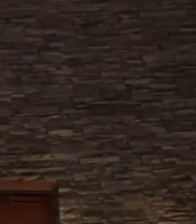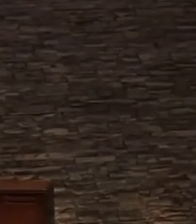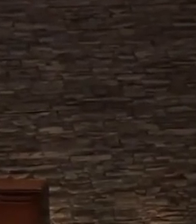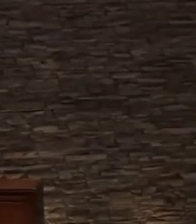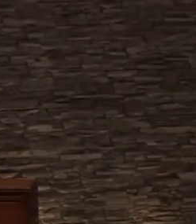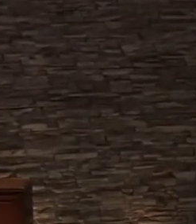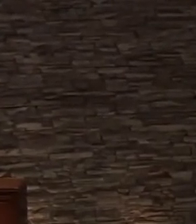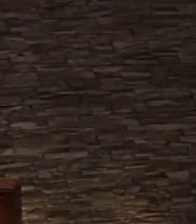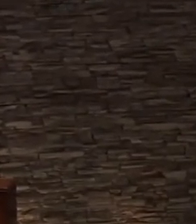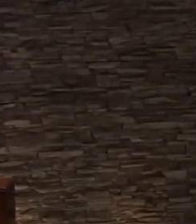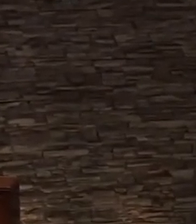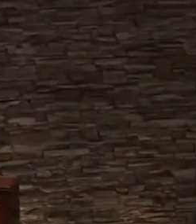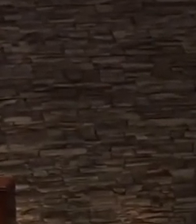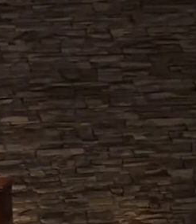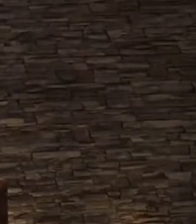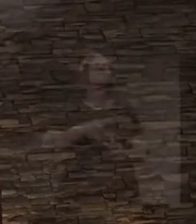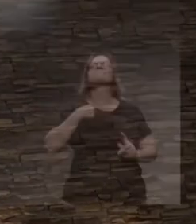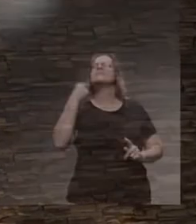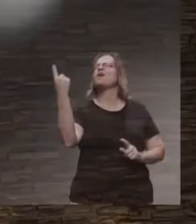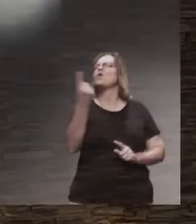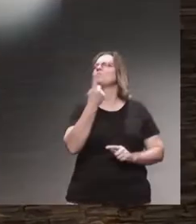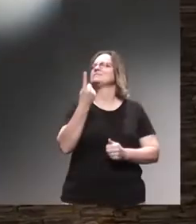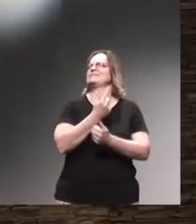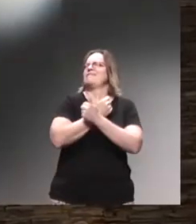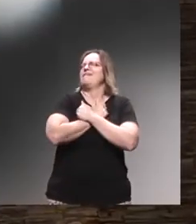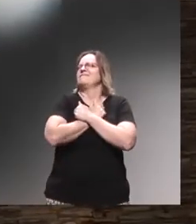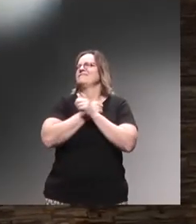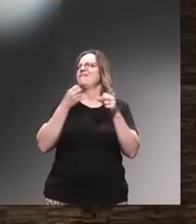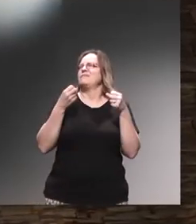always love this time of greeting one another.